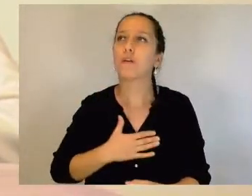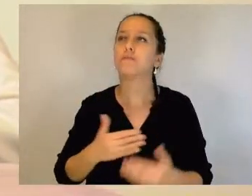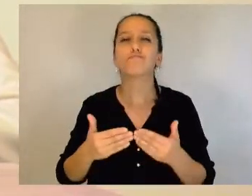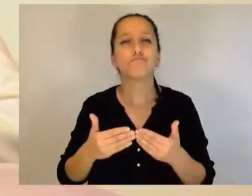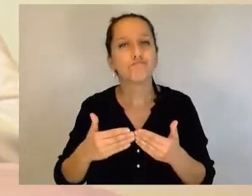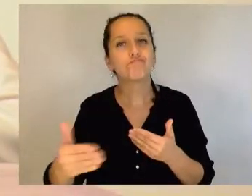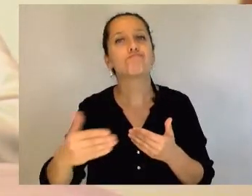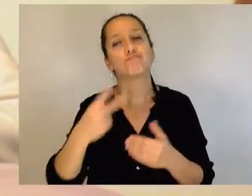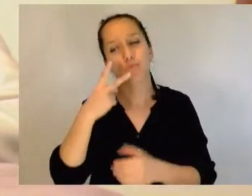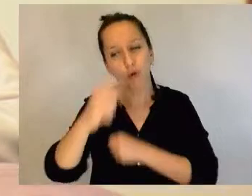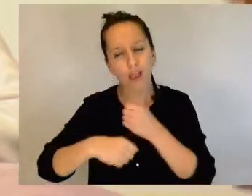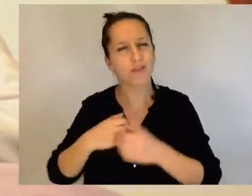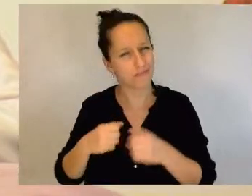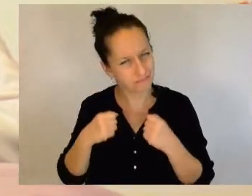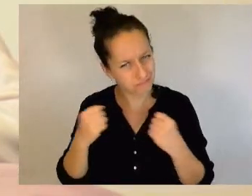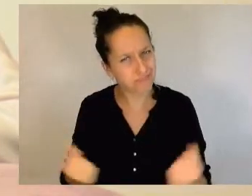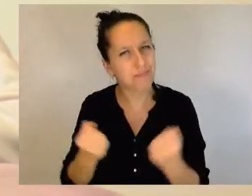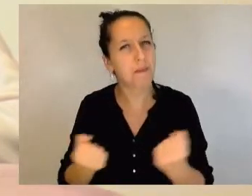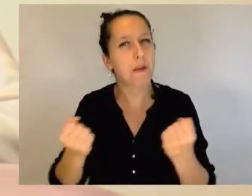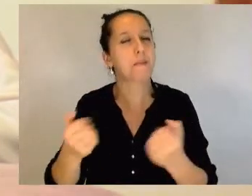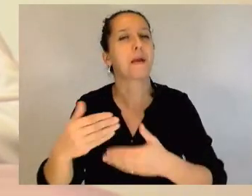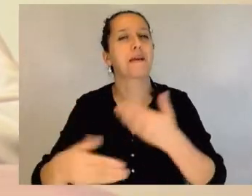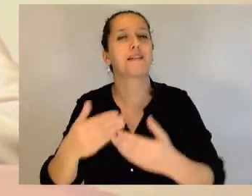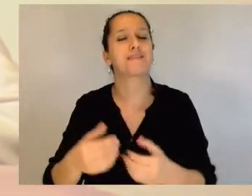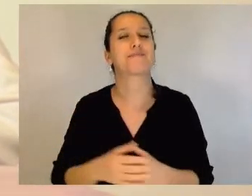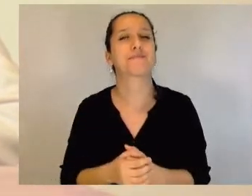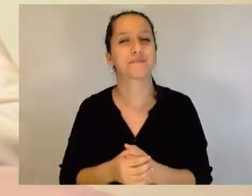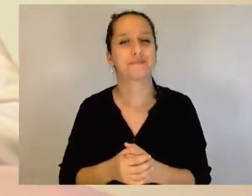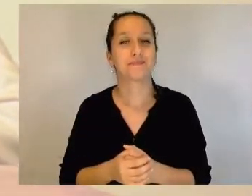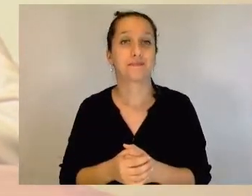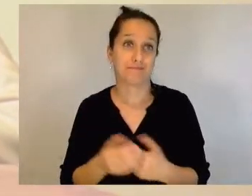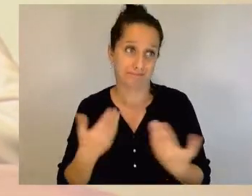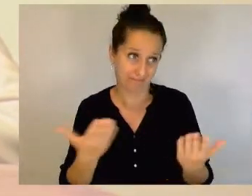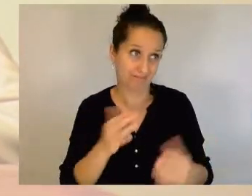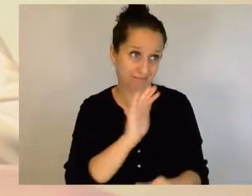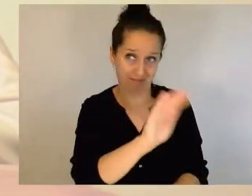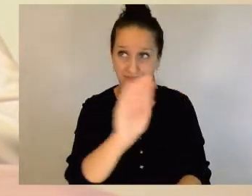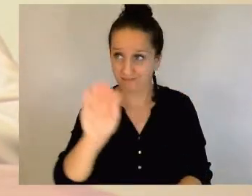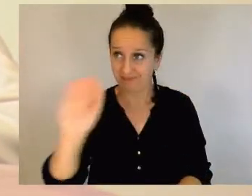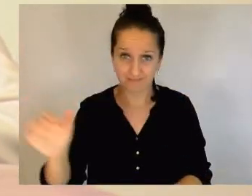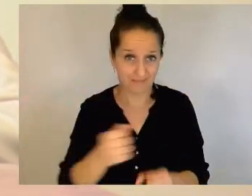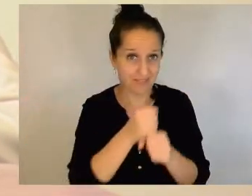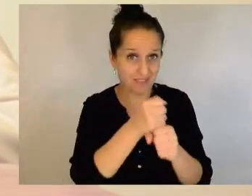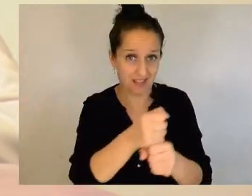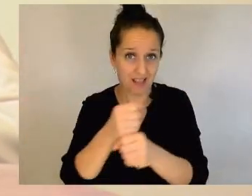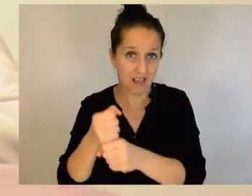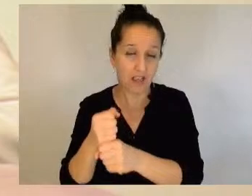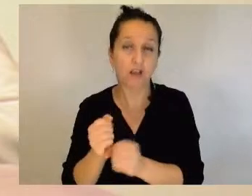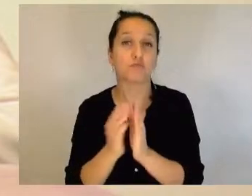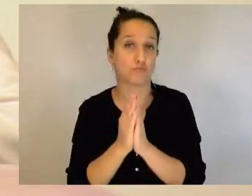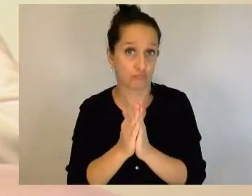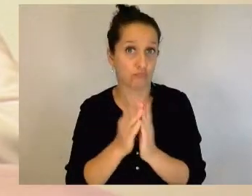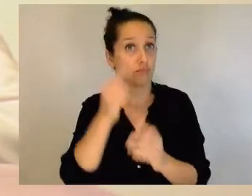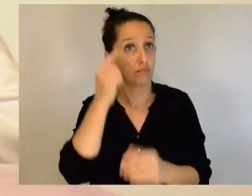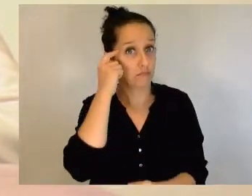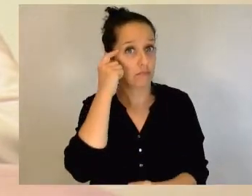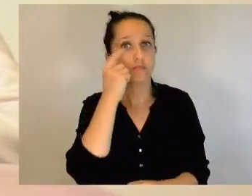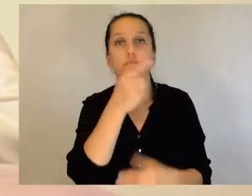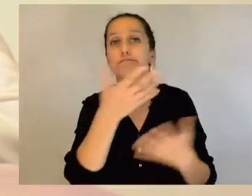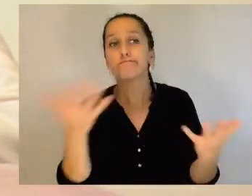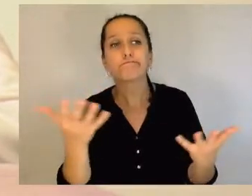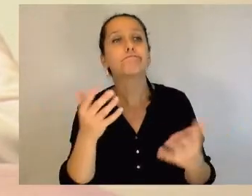active and strong for the next 2 years. And from now on, I would like to ask all the delegates to define